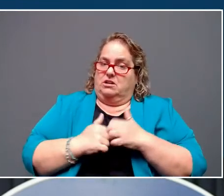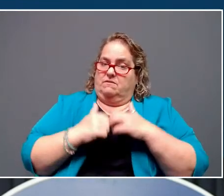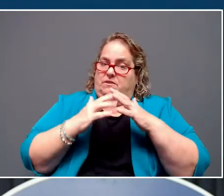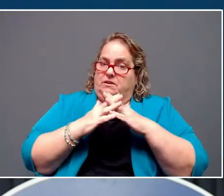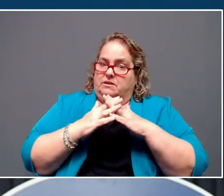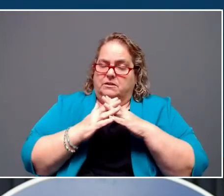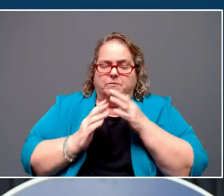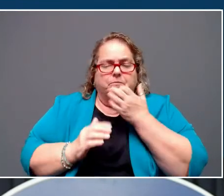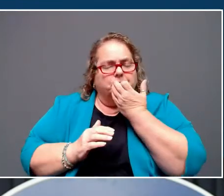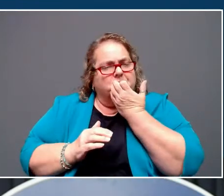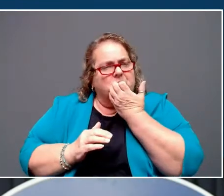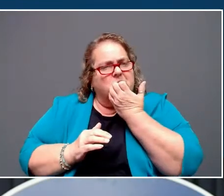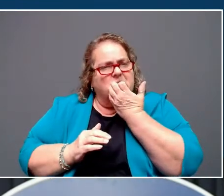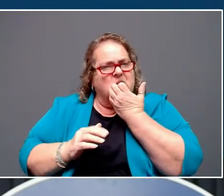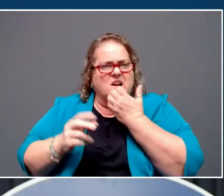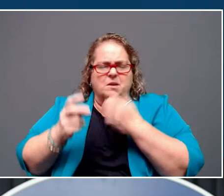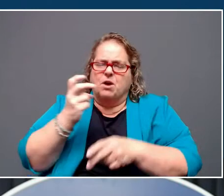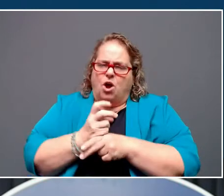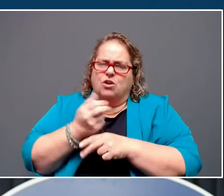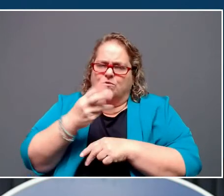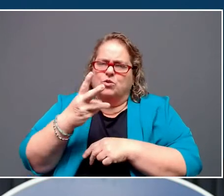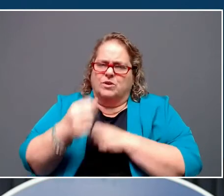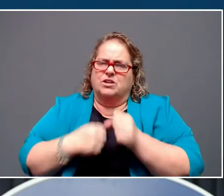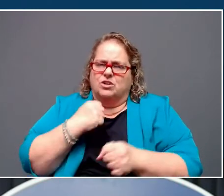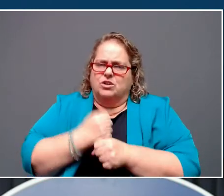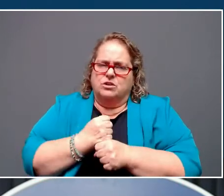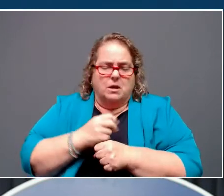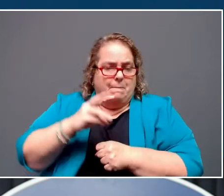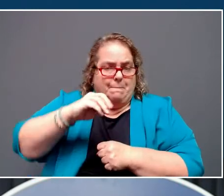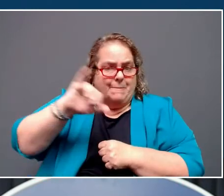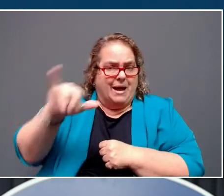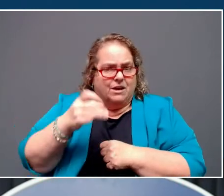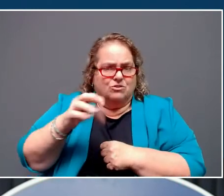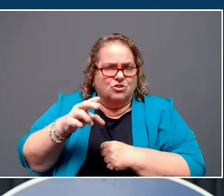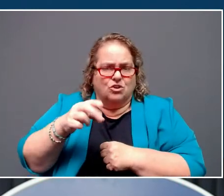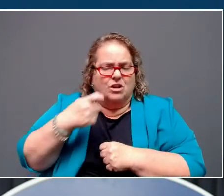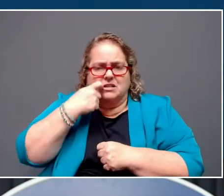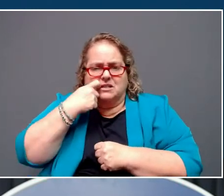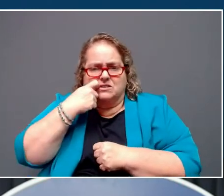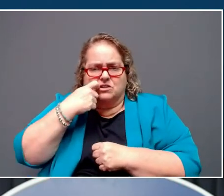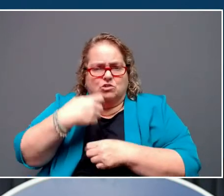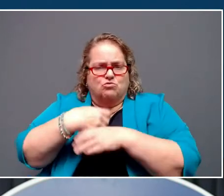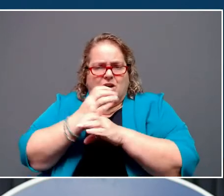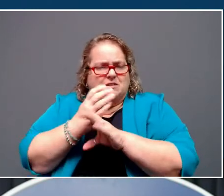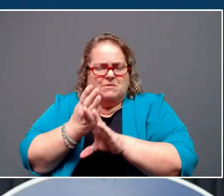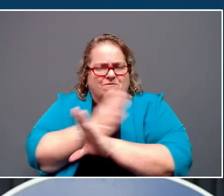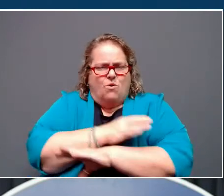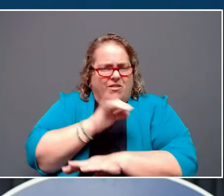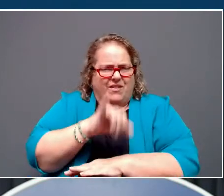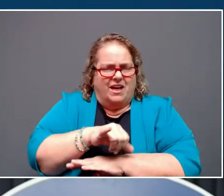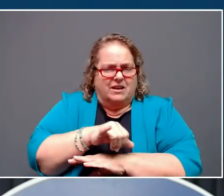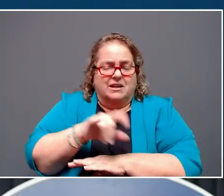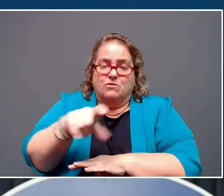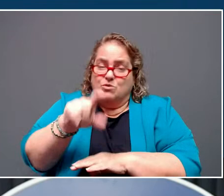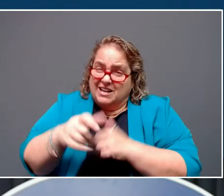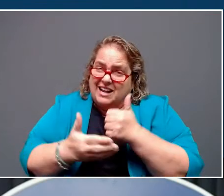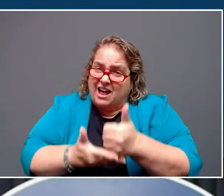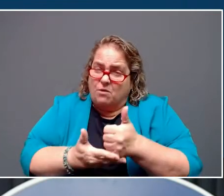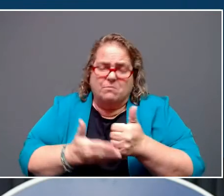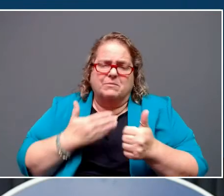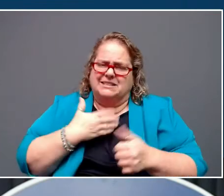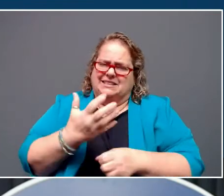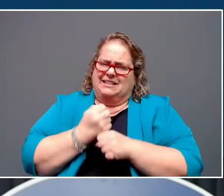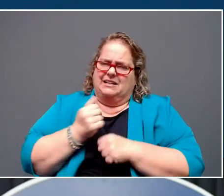years, and we had a major addiction crisis even before that. So if you need help, please get it. It's okay to not be